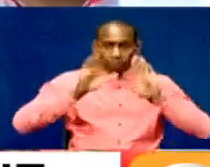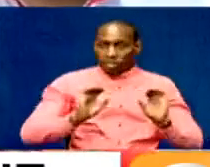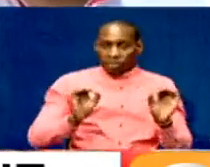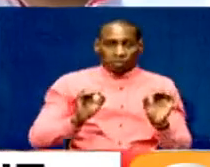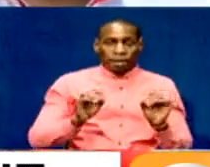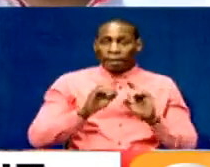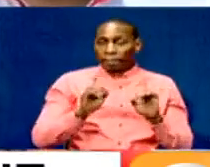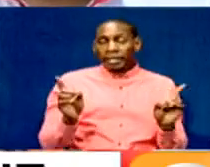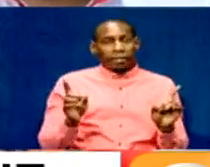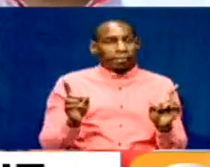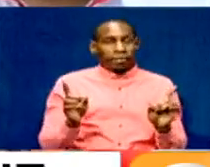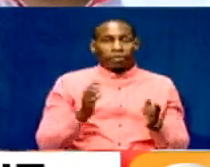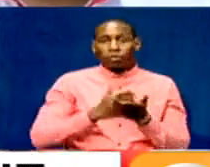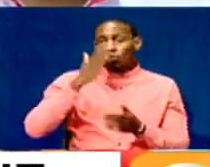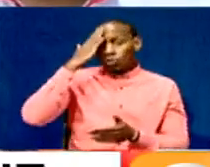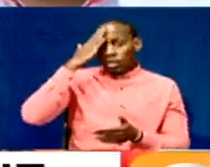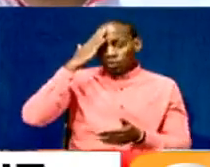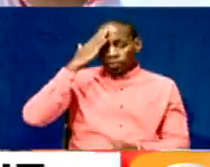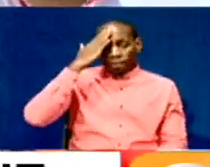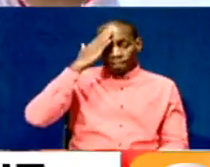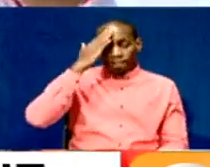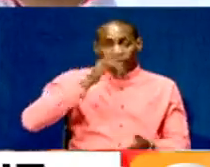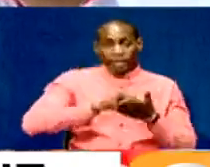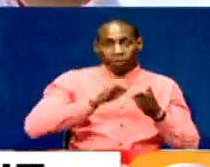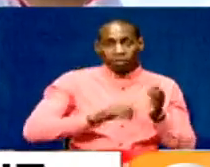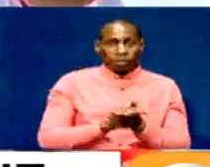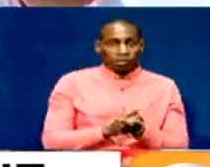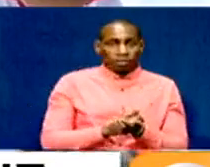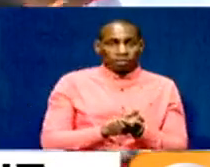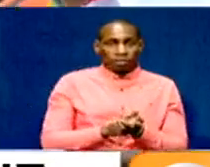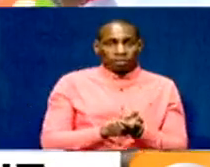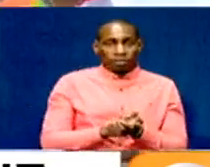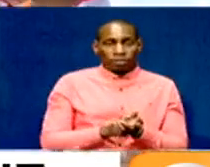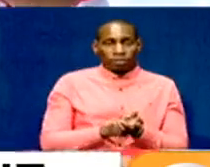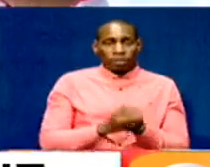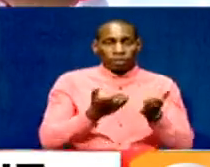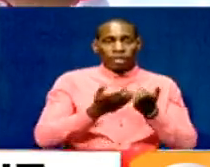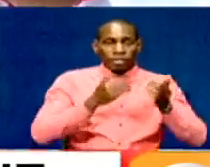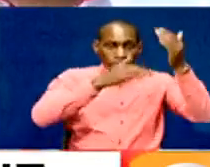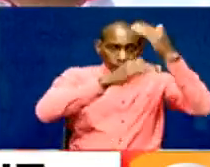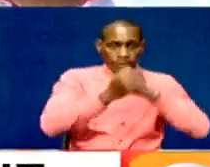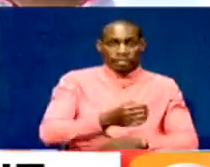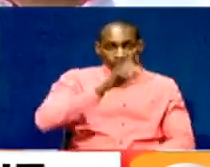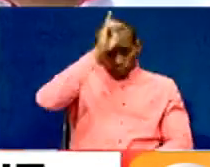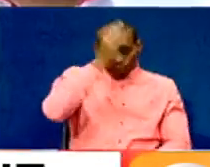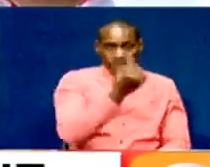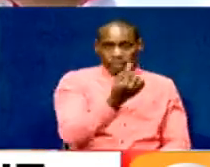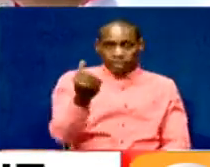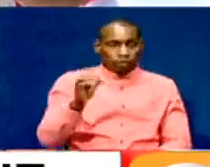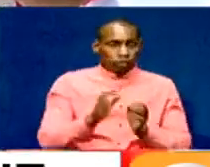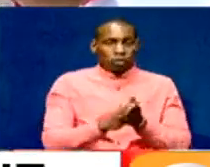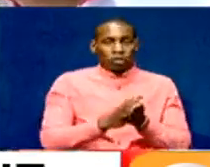university, and yet we know that we don't need a university in every village. We need to